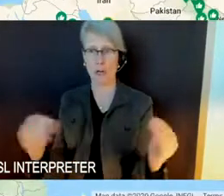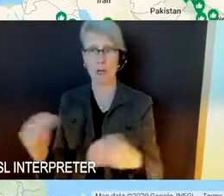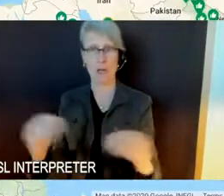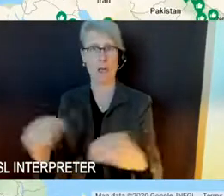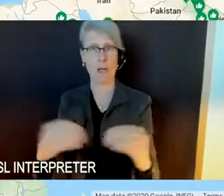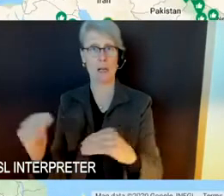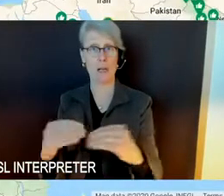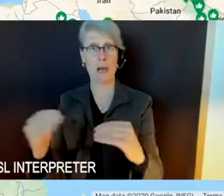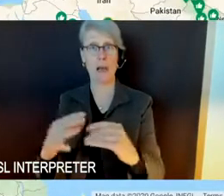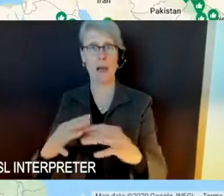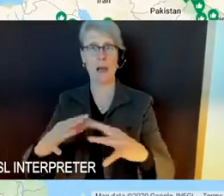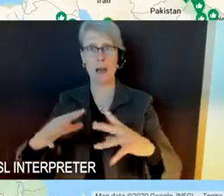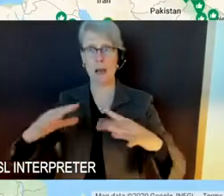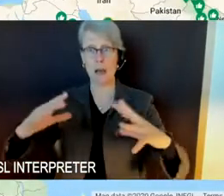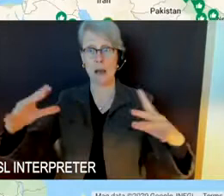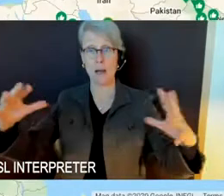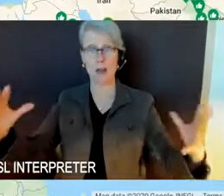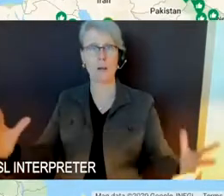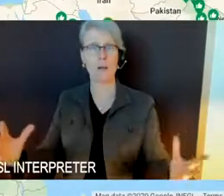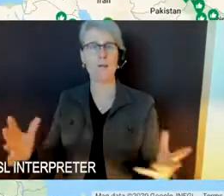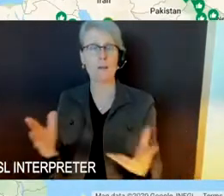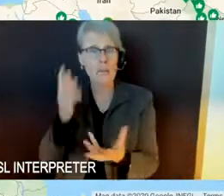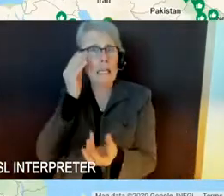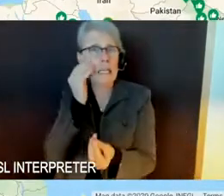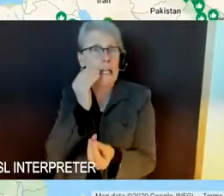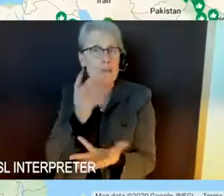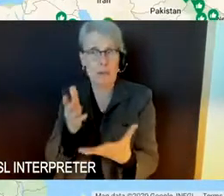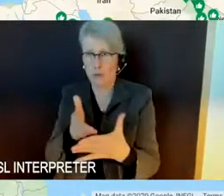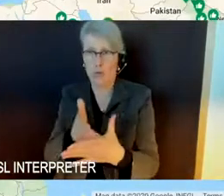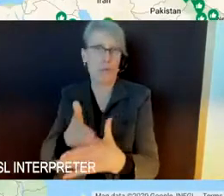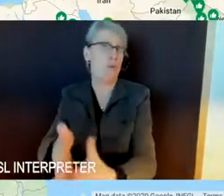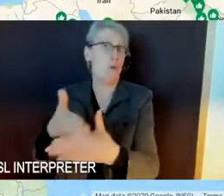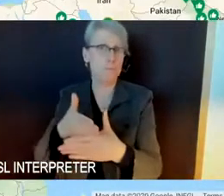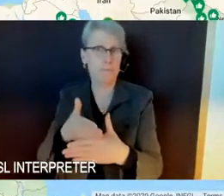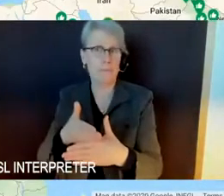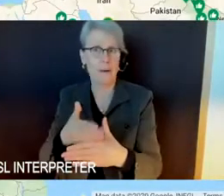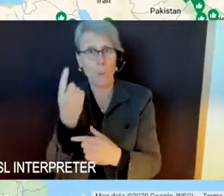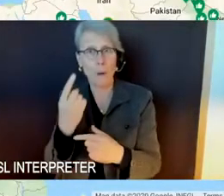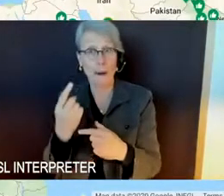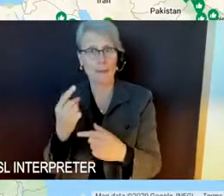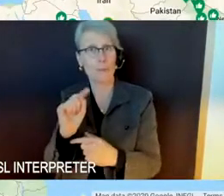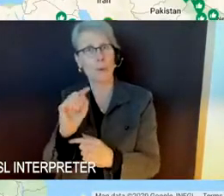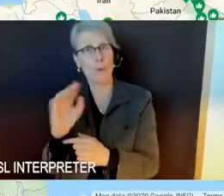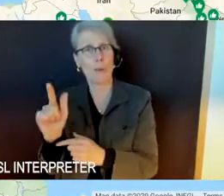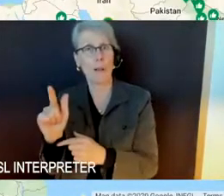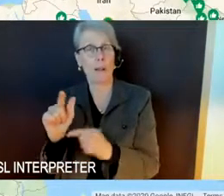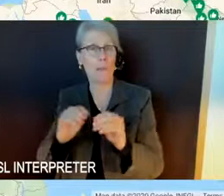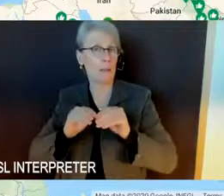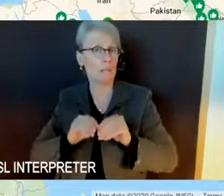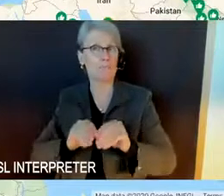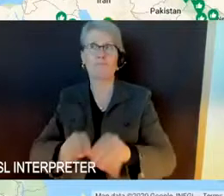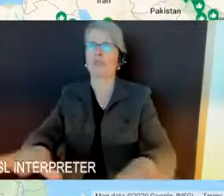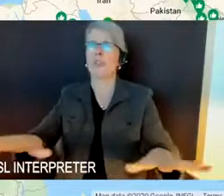you collectively contribute that buy-in, those shared beliefs, onto